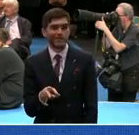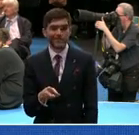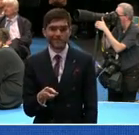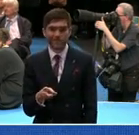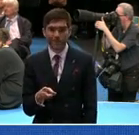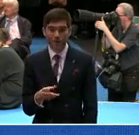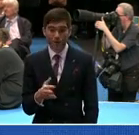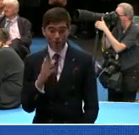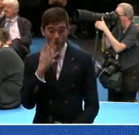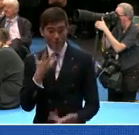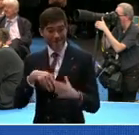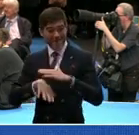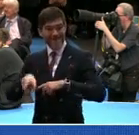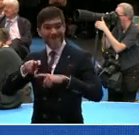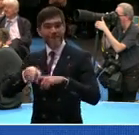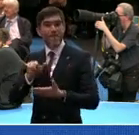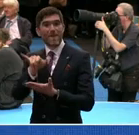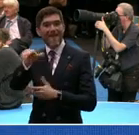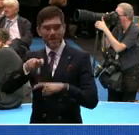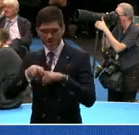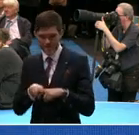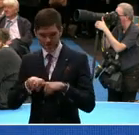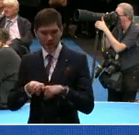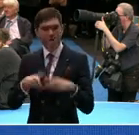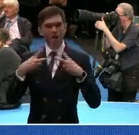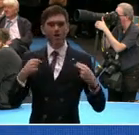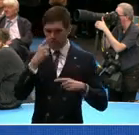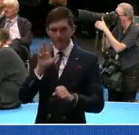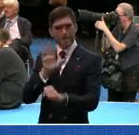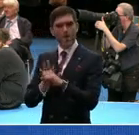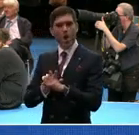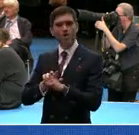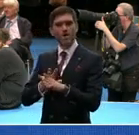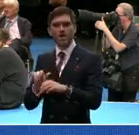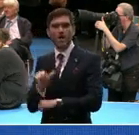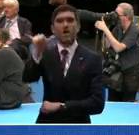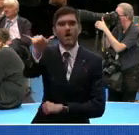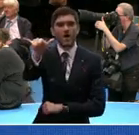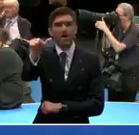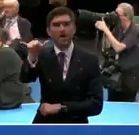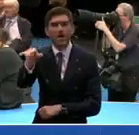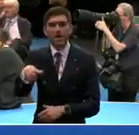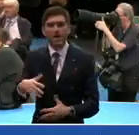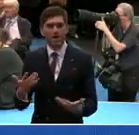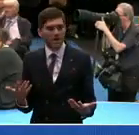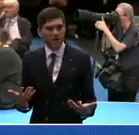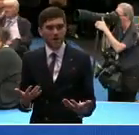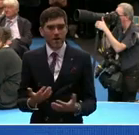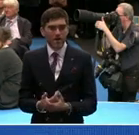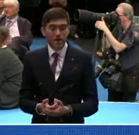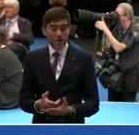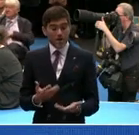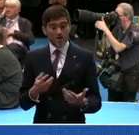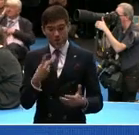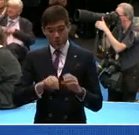when seated on a plane, their lawyers can still block their removal. Now, Britain's asylum system might have